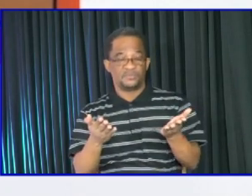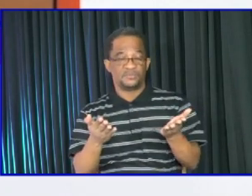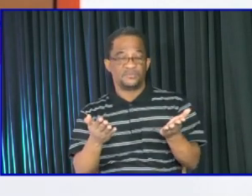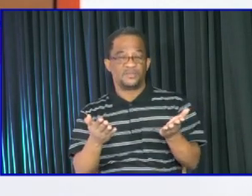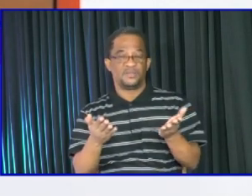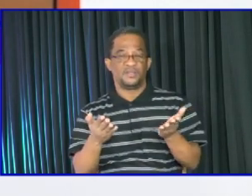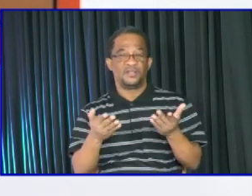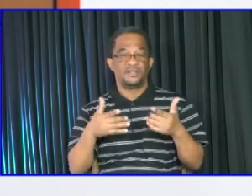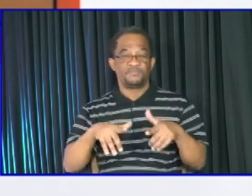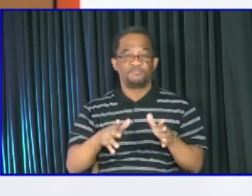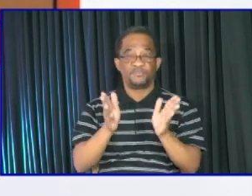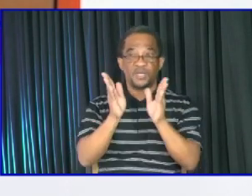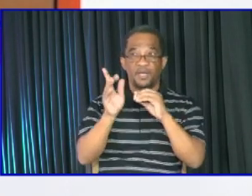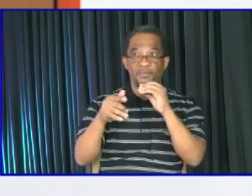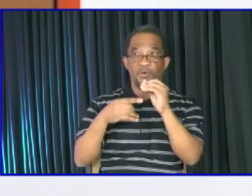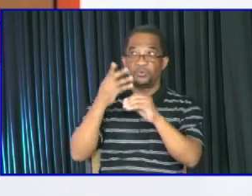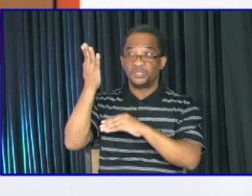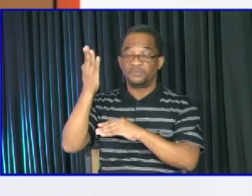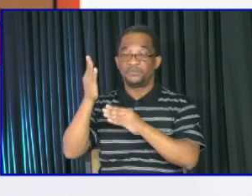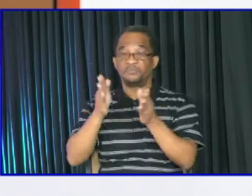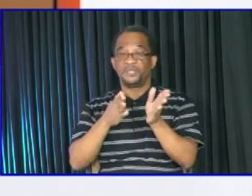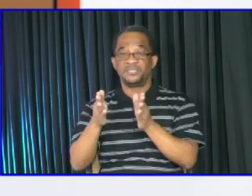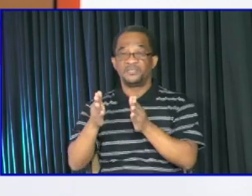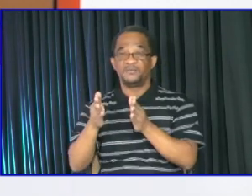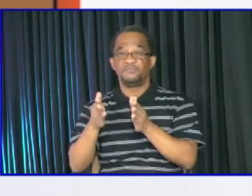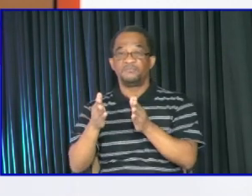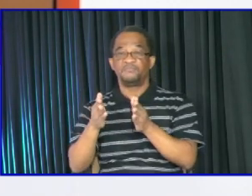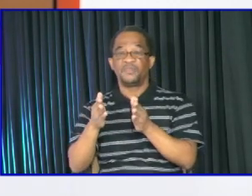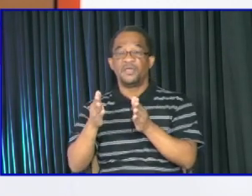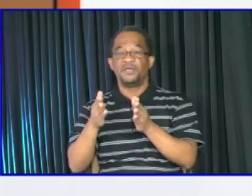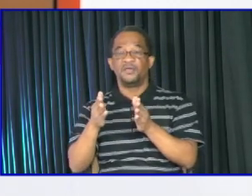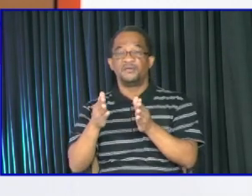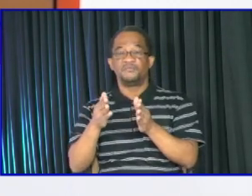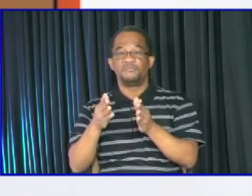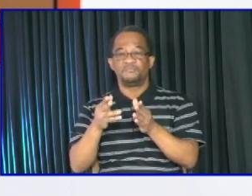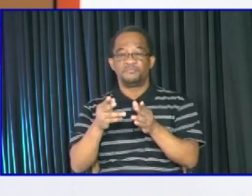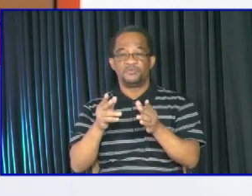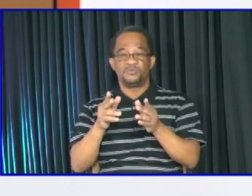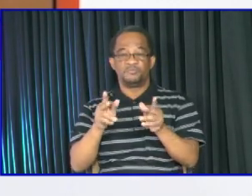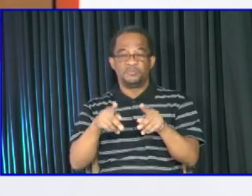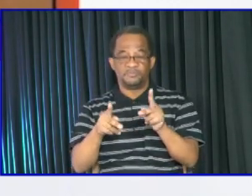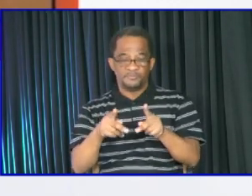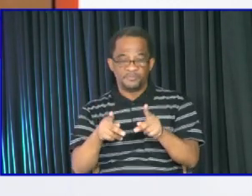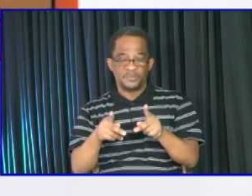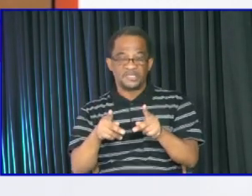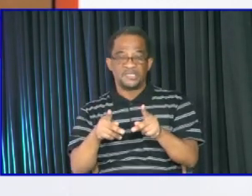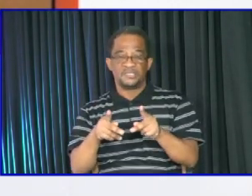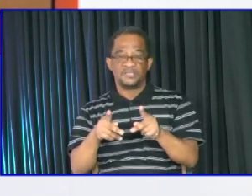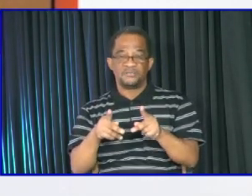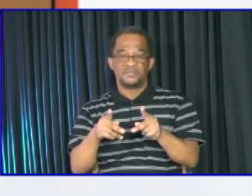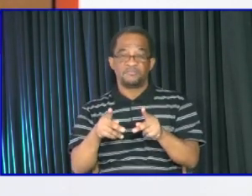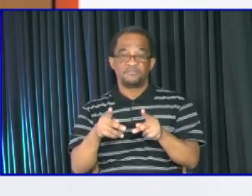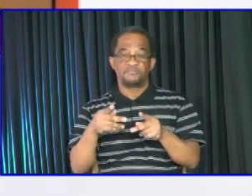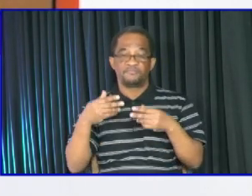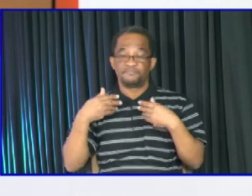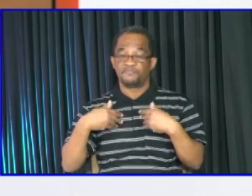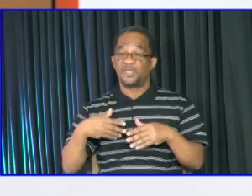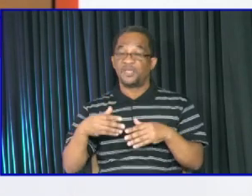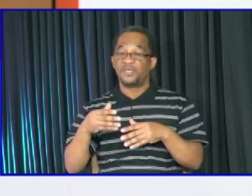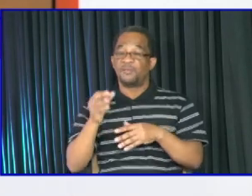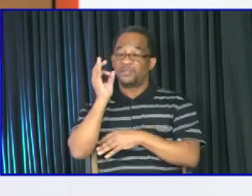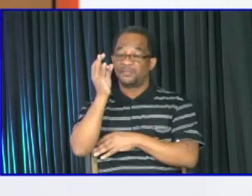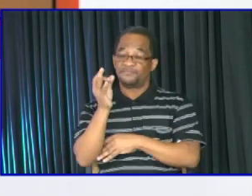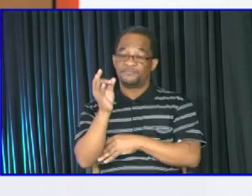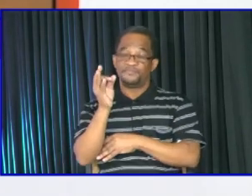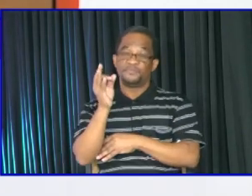the Let's Talk About Him Planning Committee, I am Omar Oliphant, inviting you to join us tomorrow evening. Walk